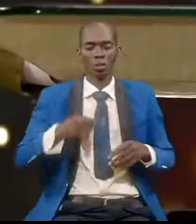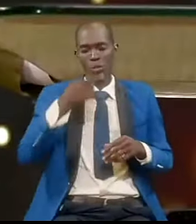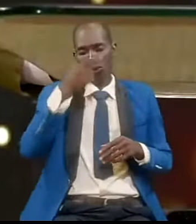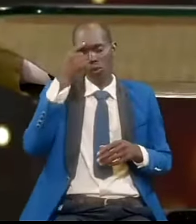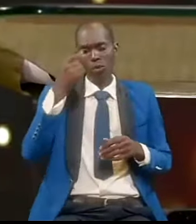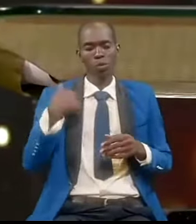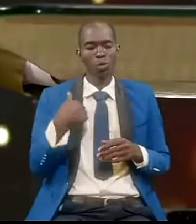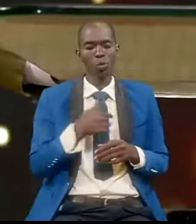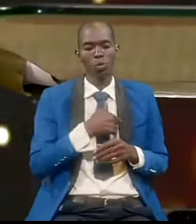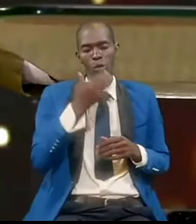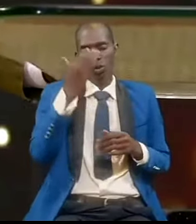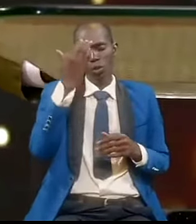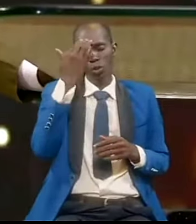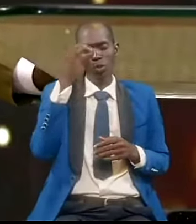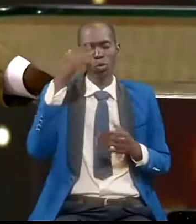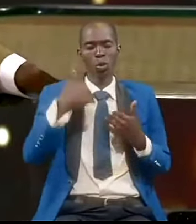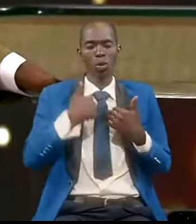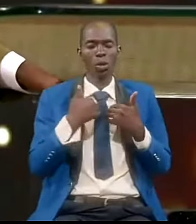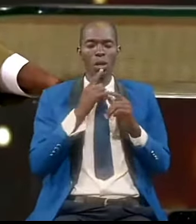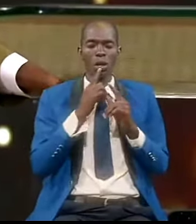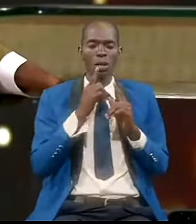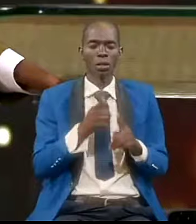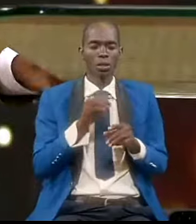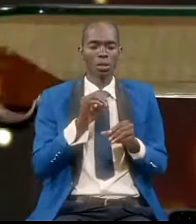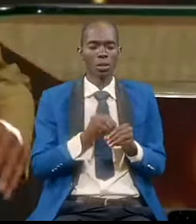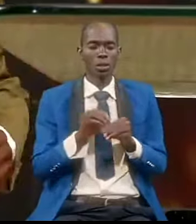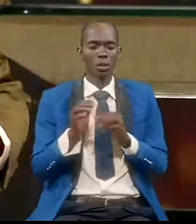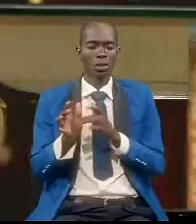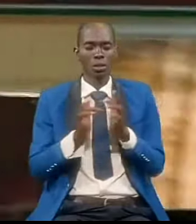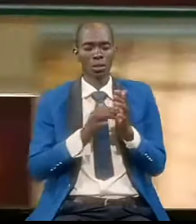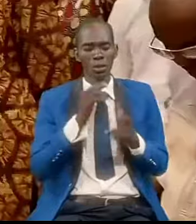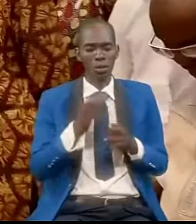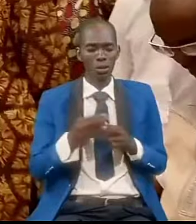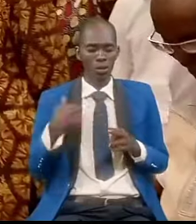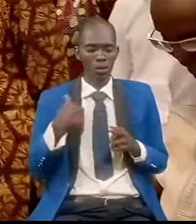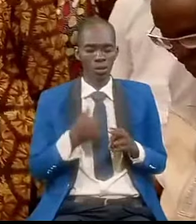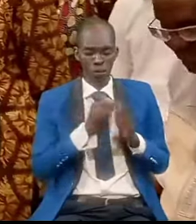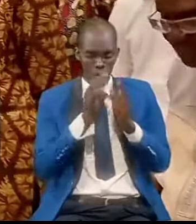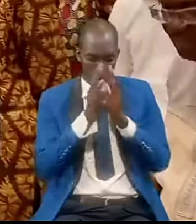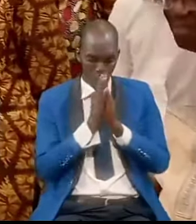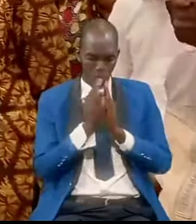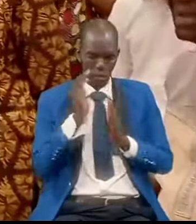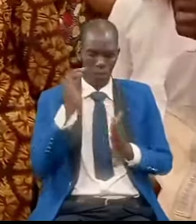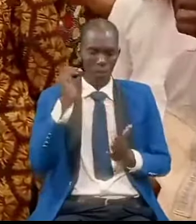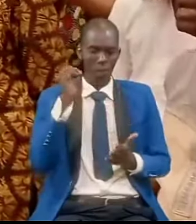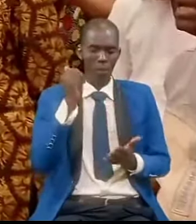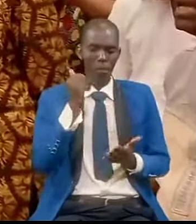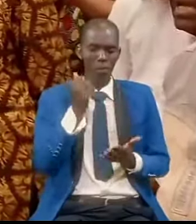answered. In Jesus' name we pray. Amen.